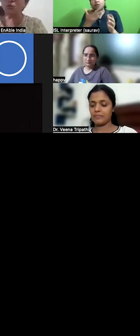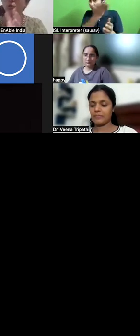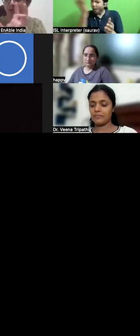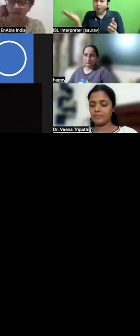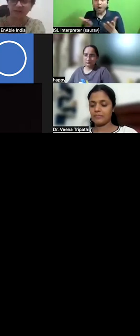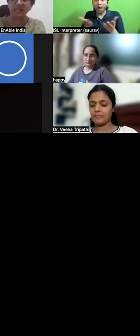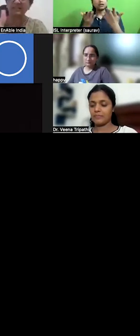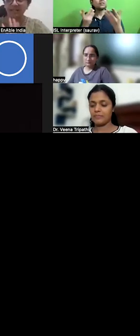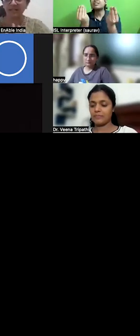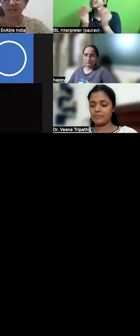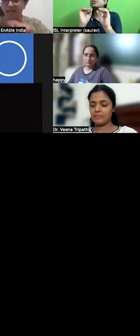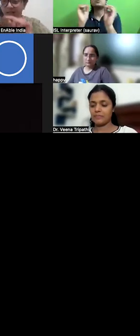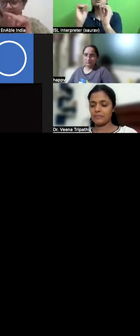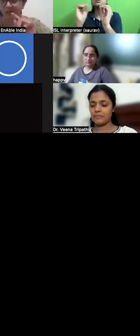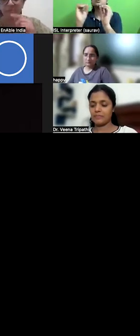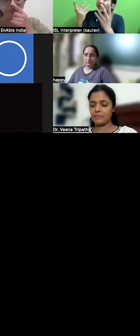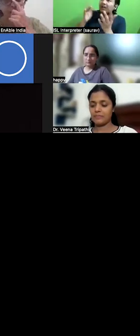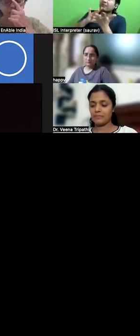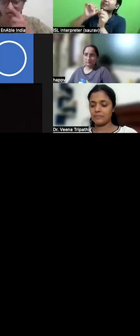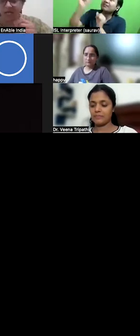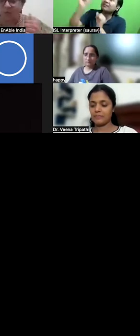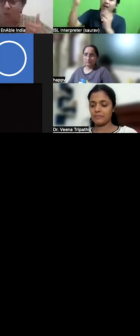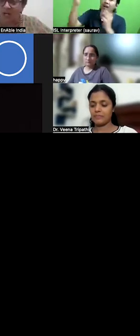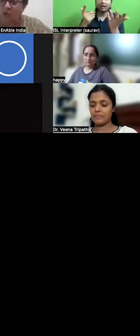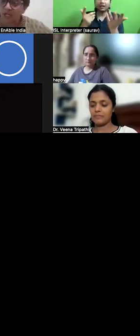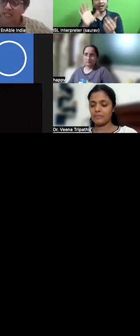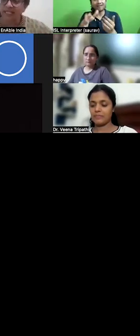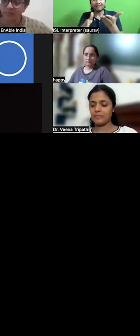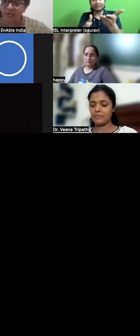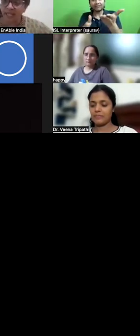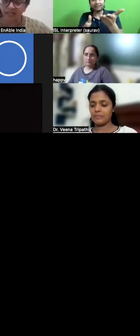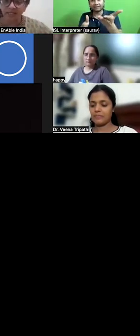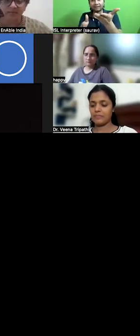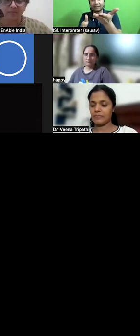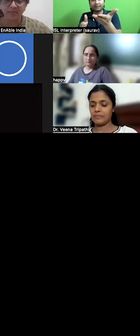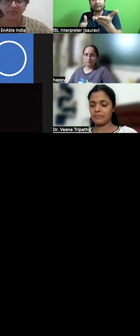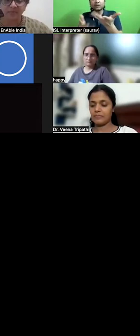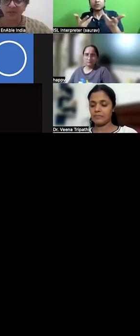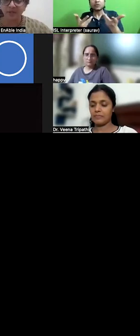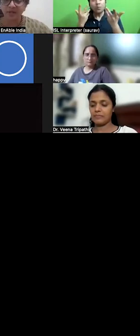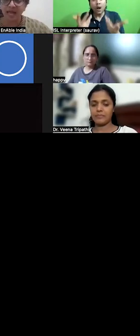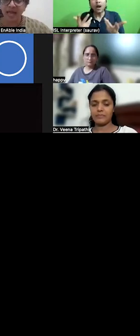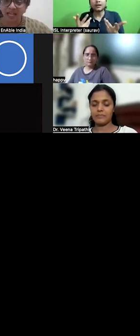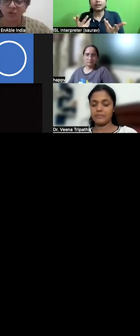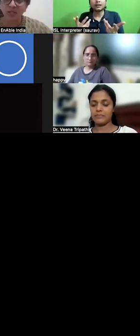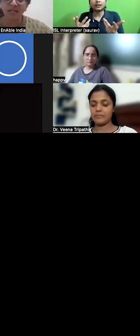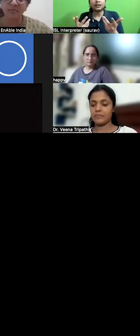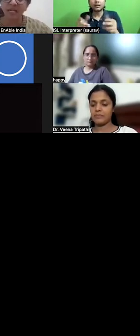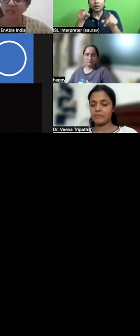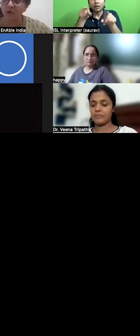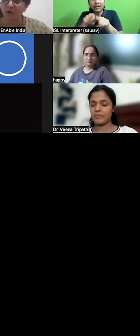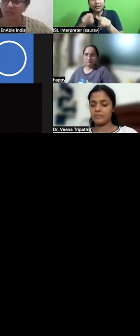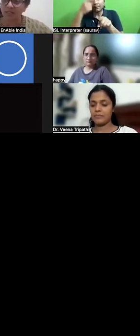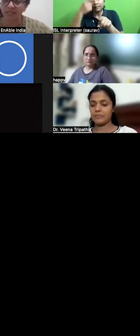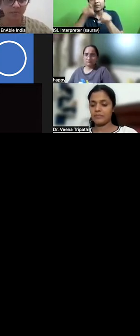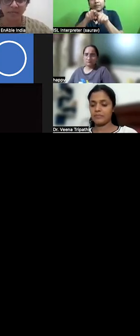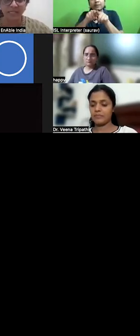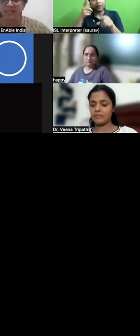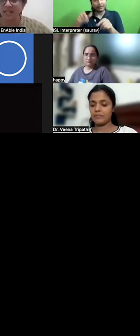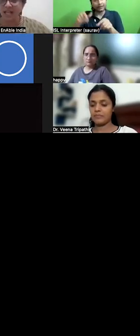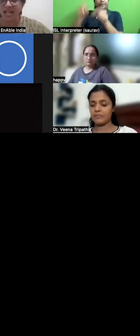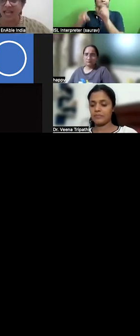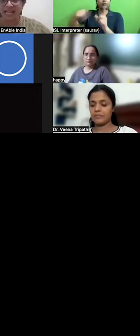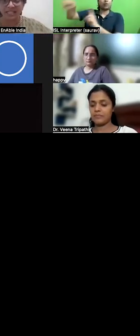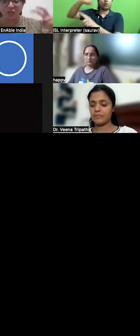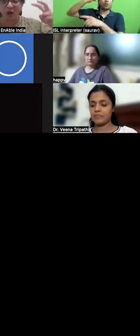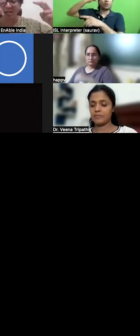your issue, you can write that there. What is holding it in place actually are the mental models. That